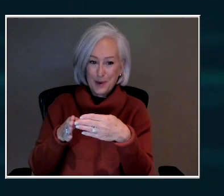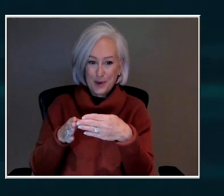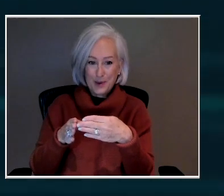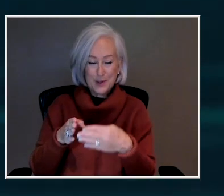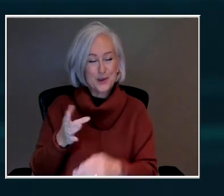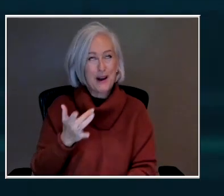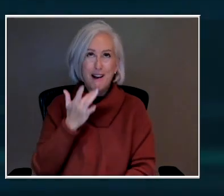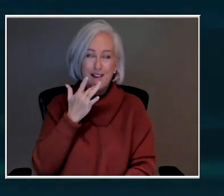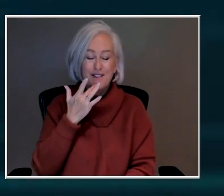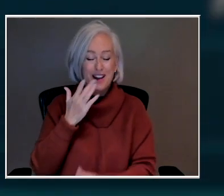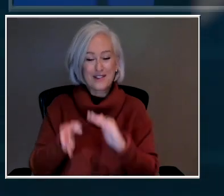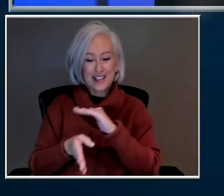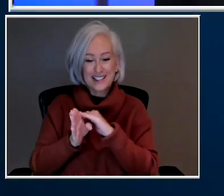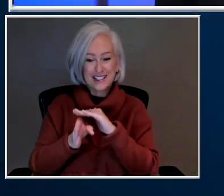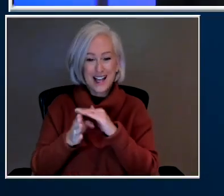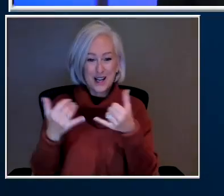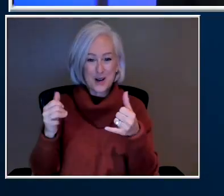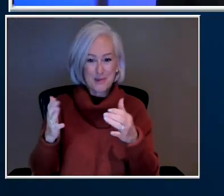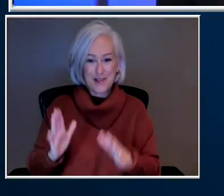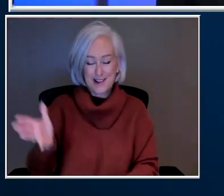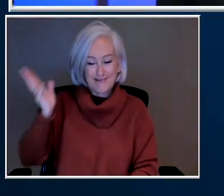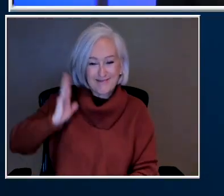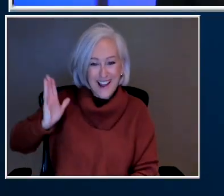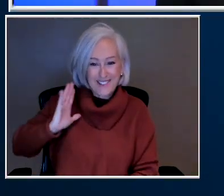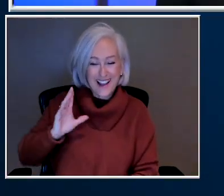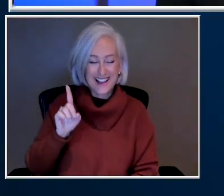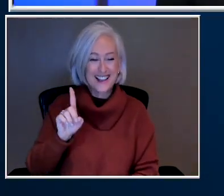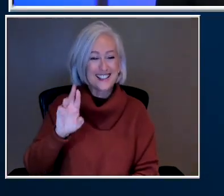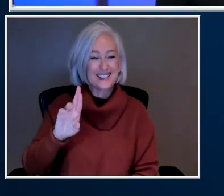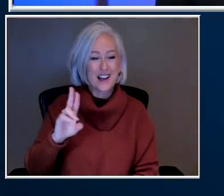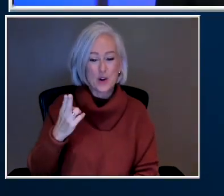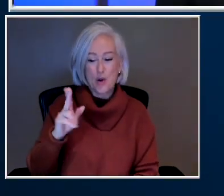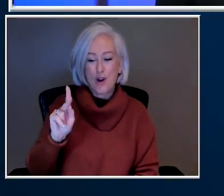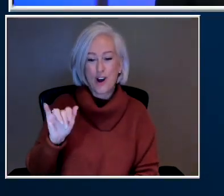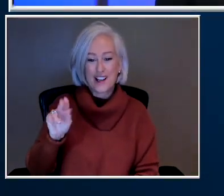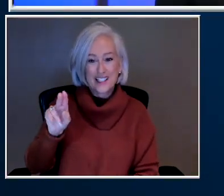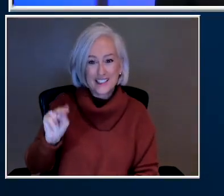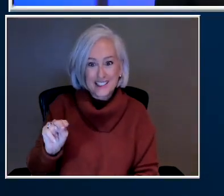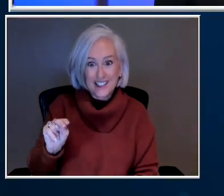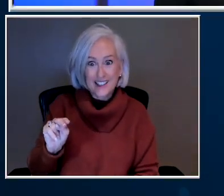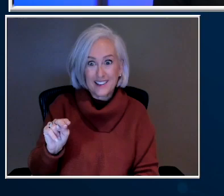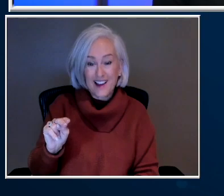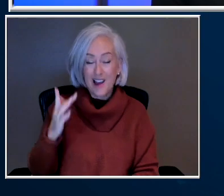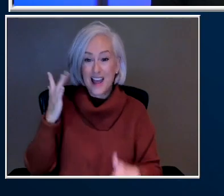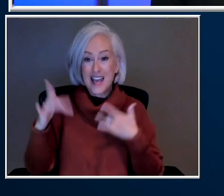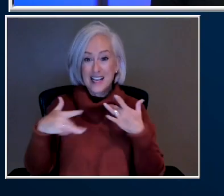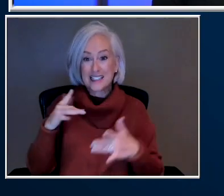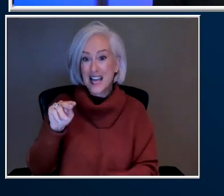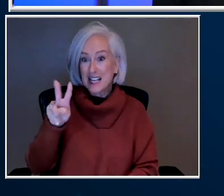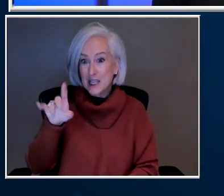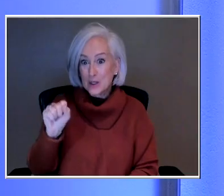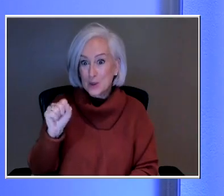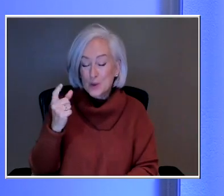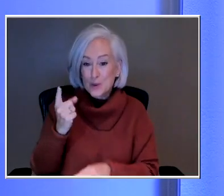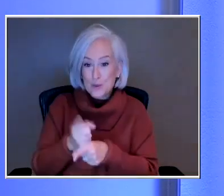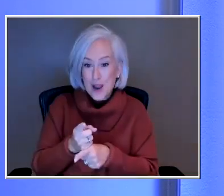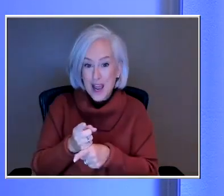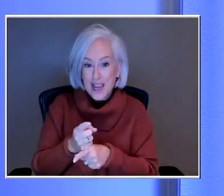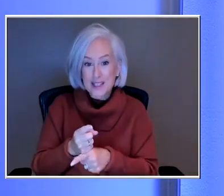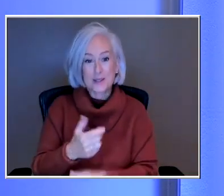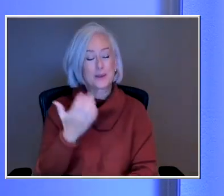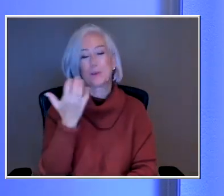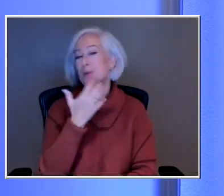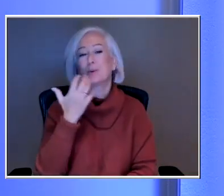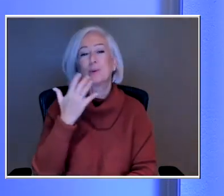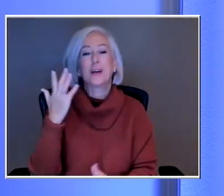back in the day. Dr. Hawkinson joins us. Hawk, kind of exciting news, right? Oh, it's very exciting news. You